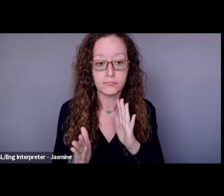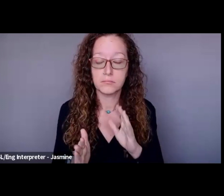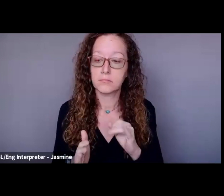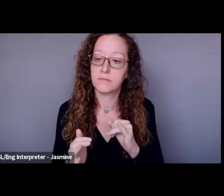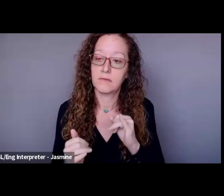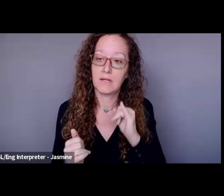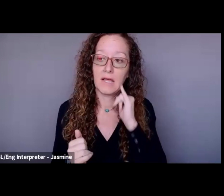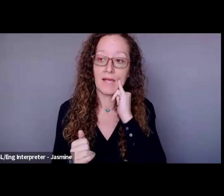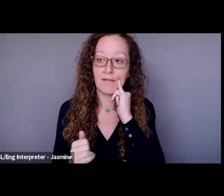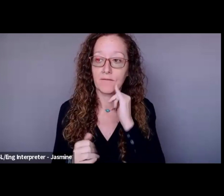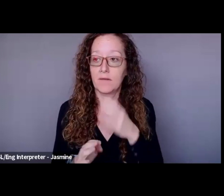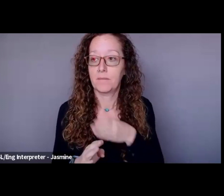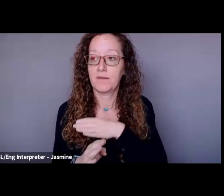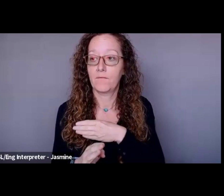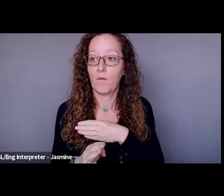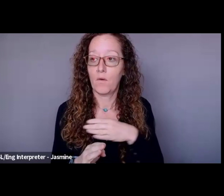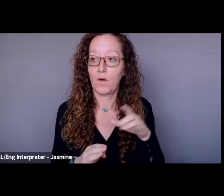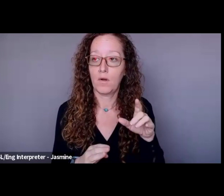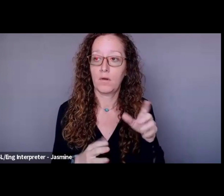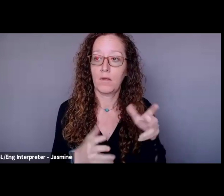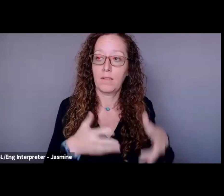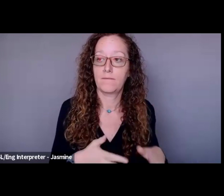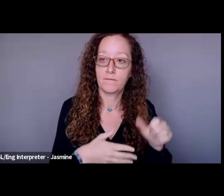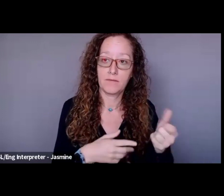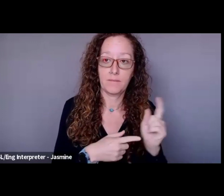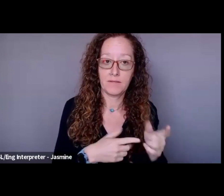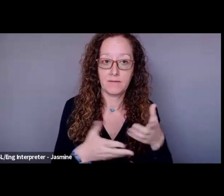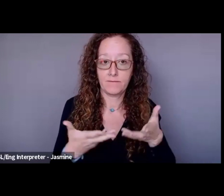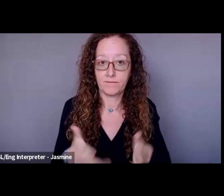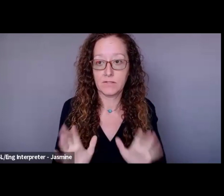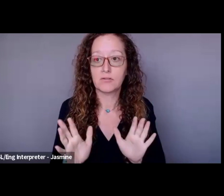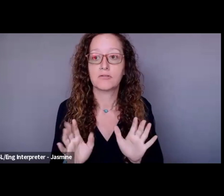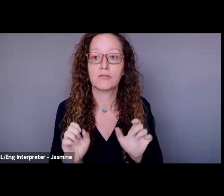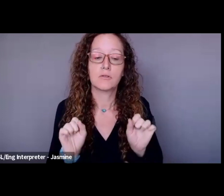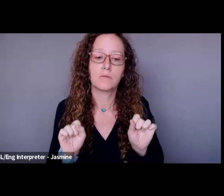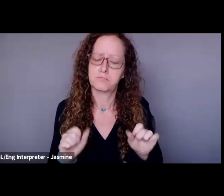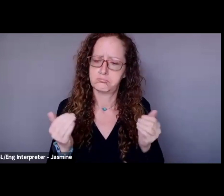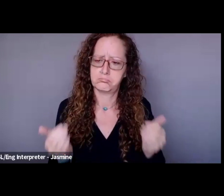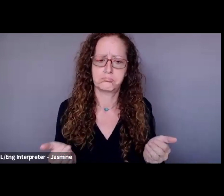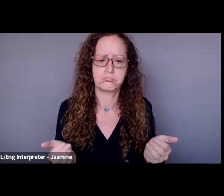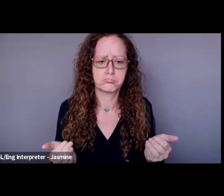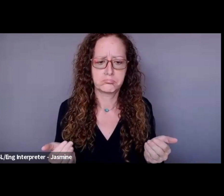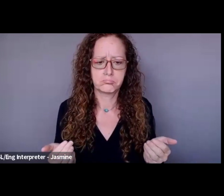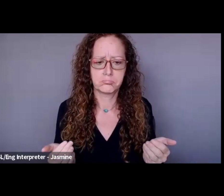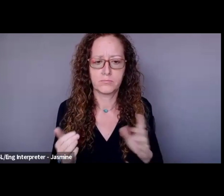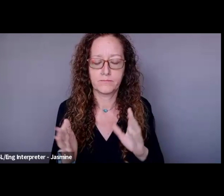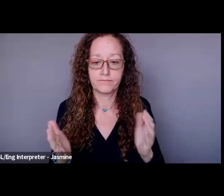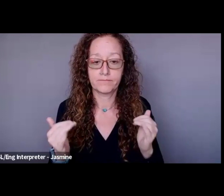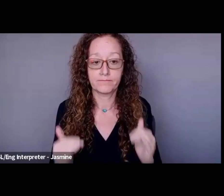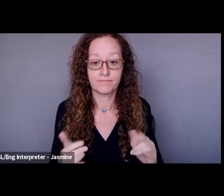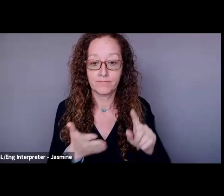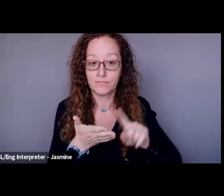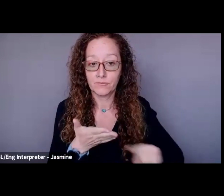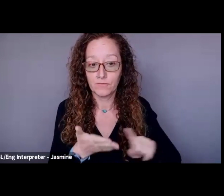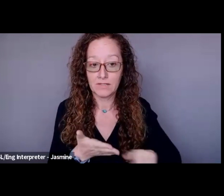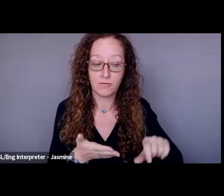finish before the remaining 10 minutes, then you can feel free to start doing research on